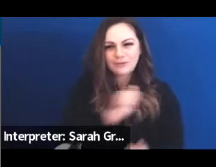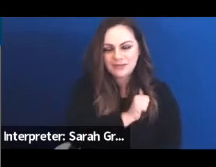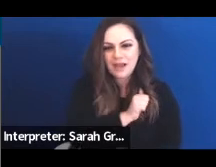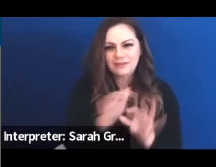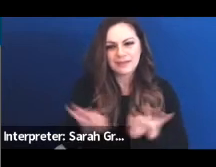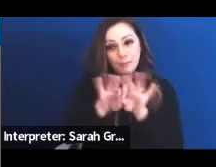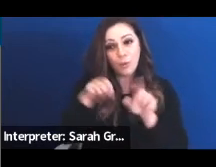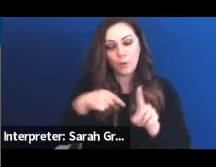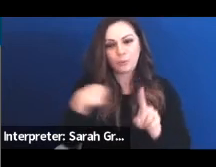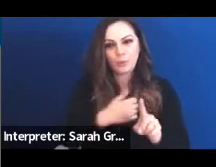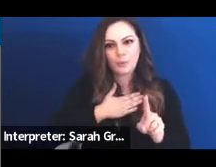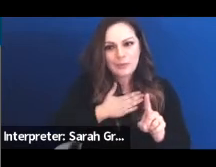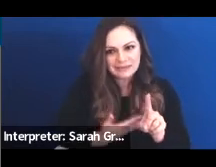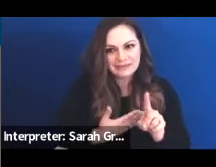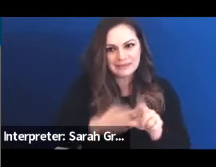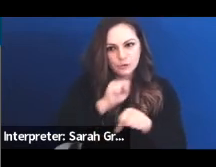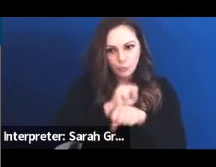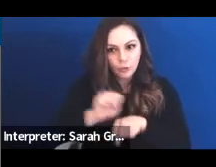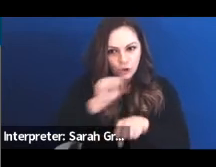the work in.